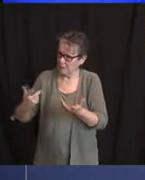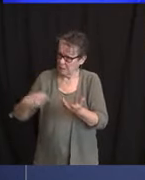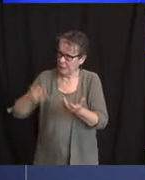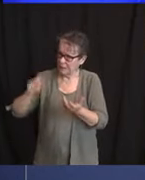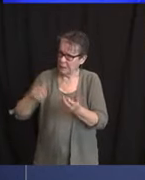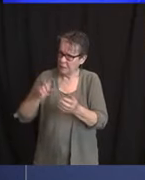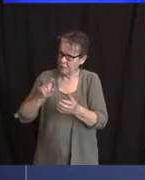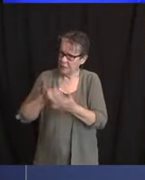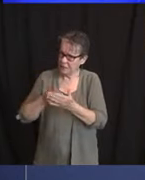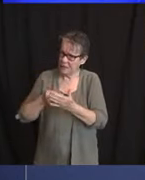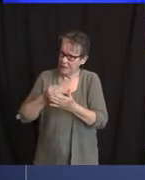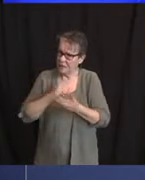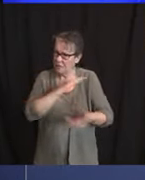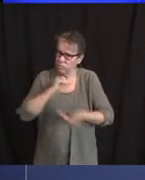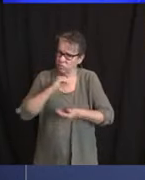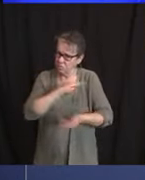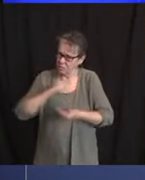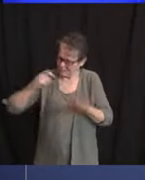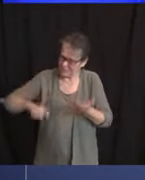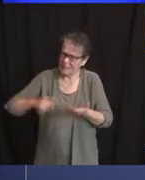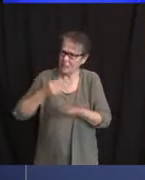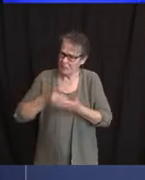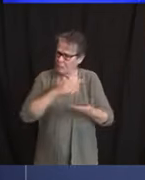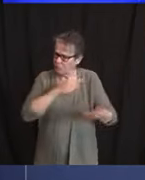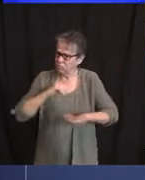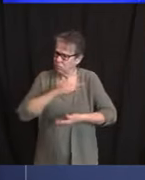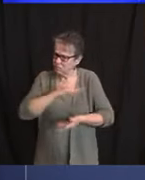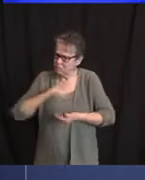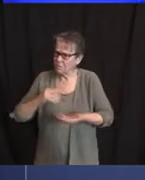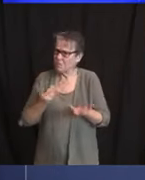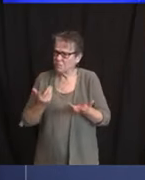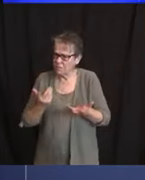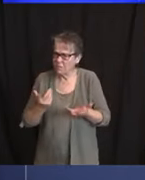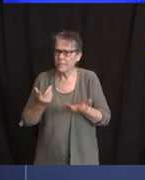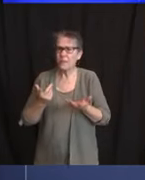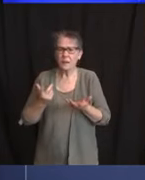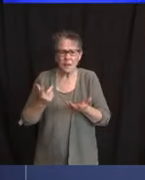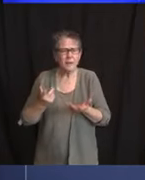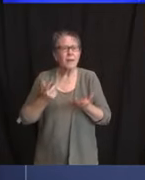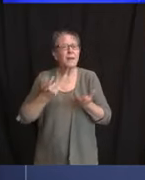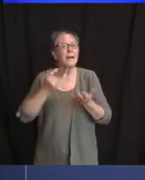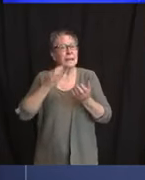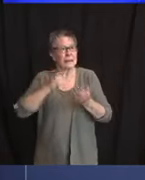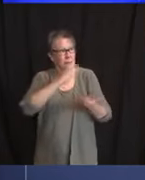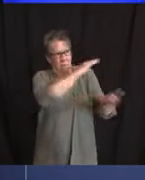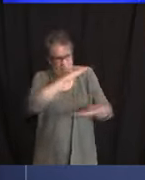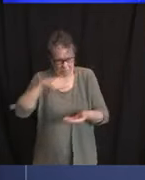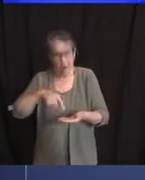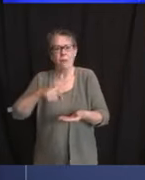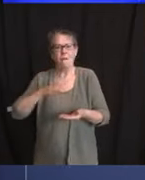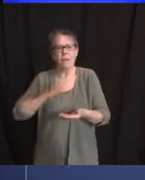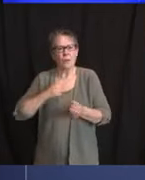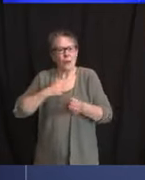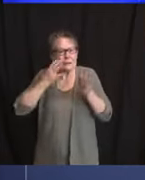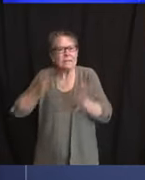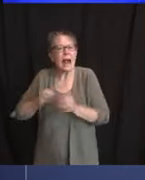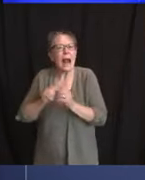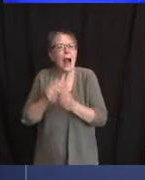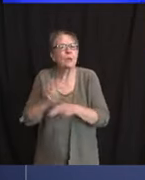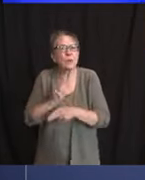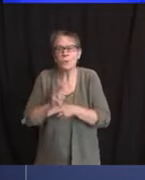dollars can help our state dramatically expand its testing capacity and continue to treat COVID-19 patients. It will help